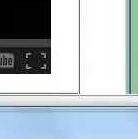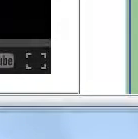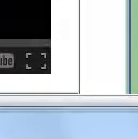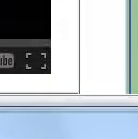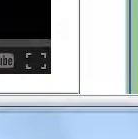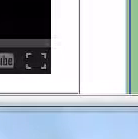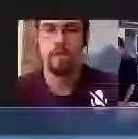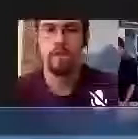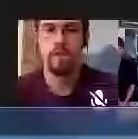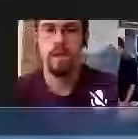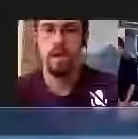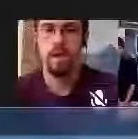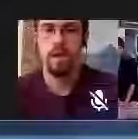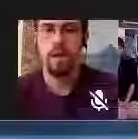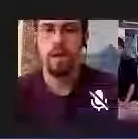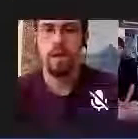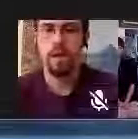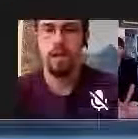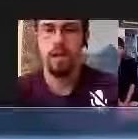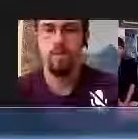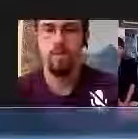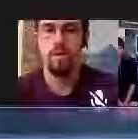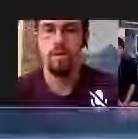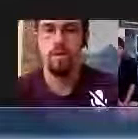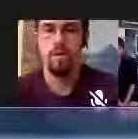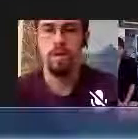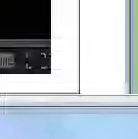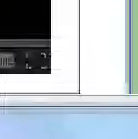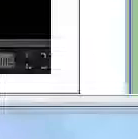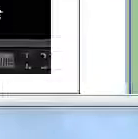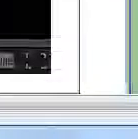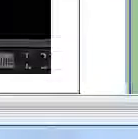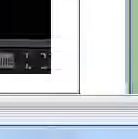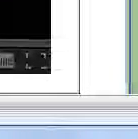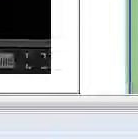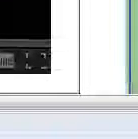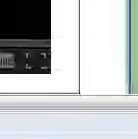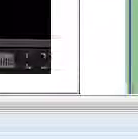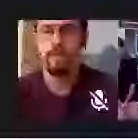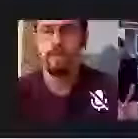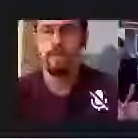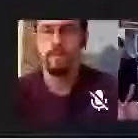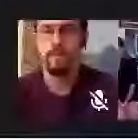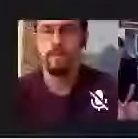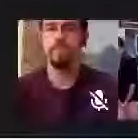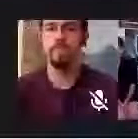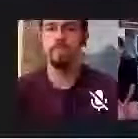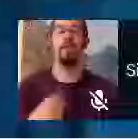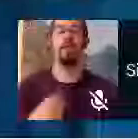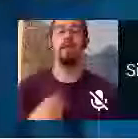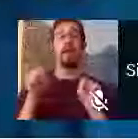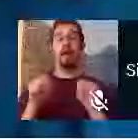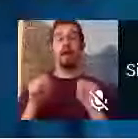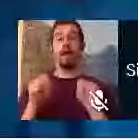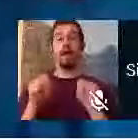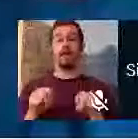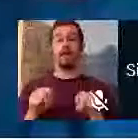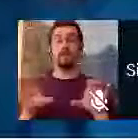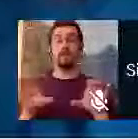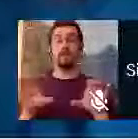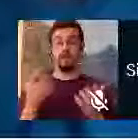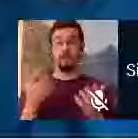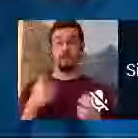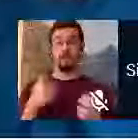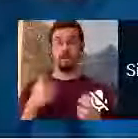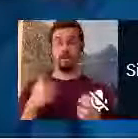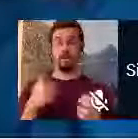do what I was trying to do yesterday, which is put that up and put Maybe you that can even up. play it from the